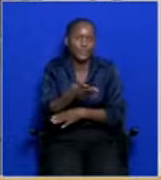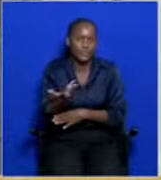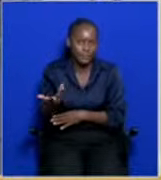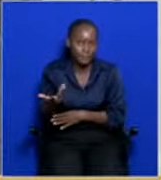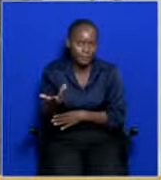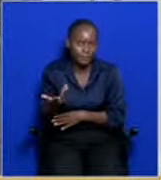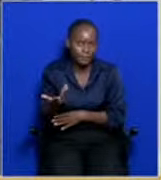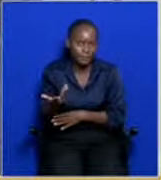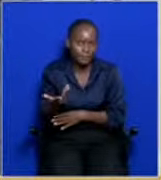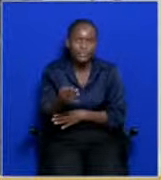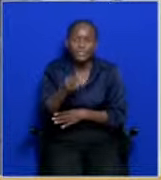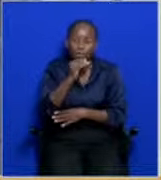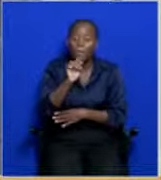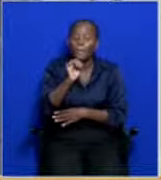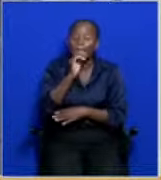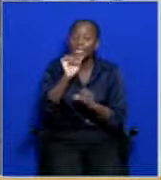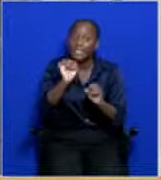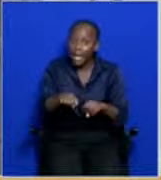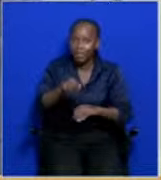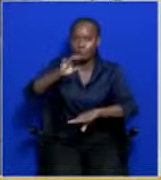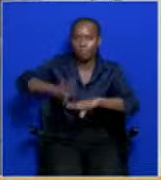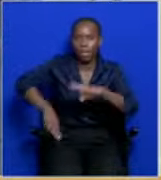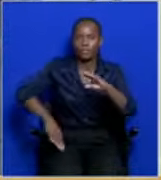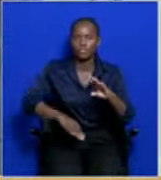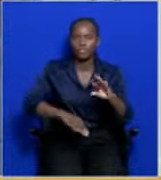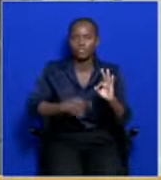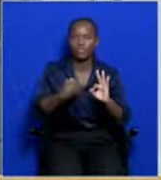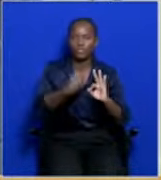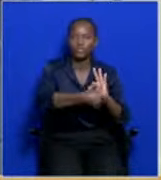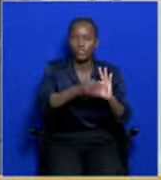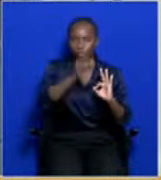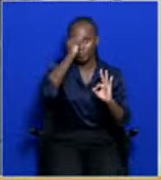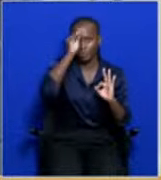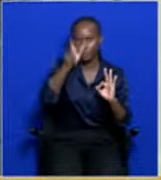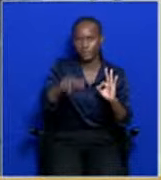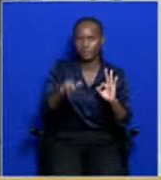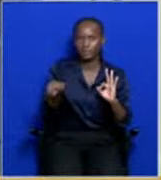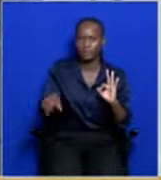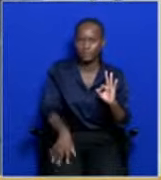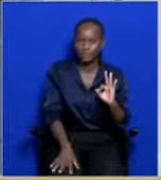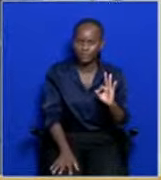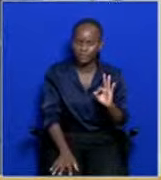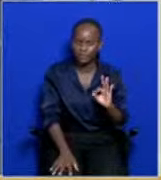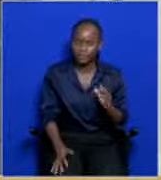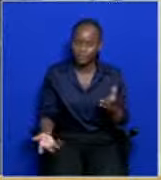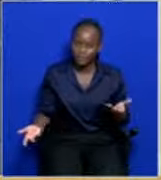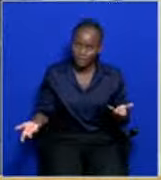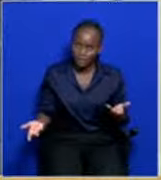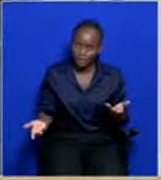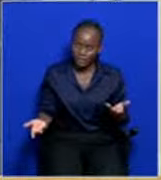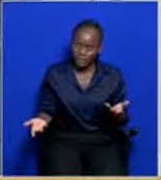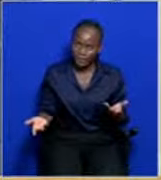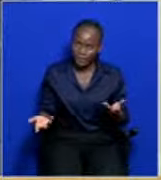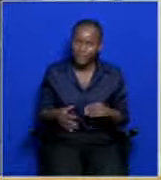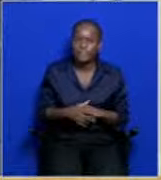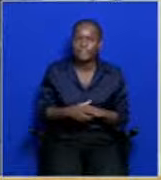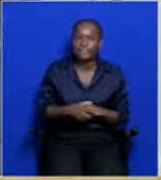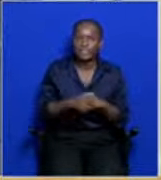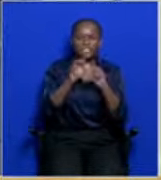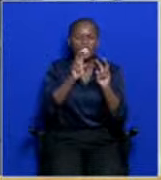prosecution. Again, I guess it's not criticizing you, it's more the issue of the NPA.